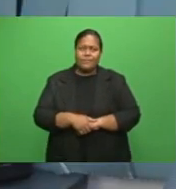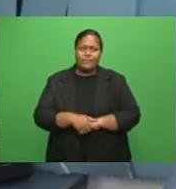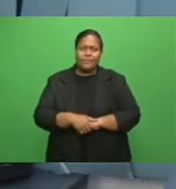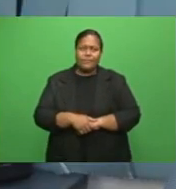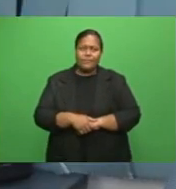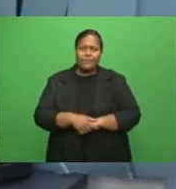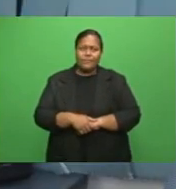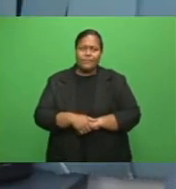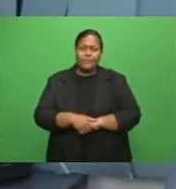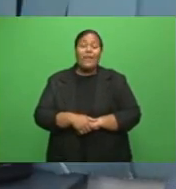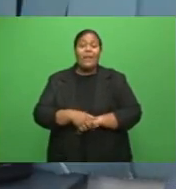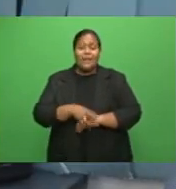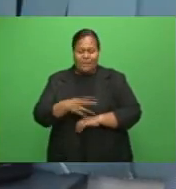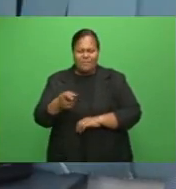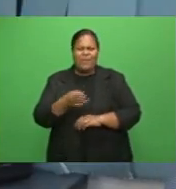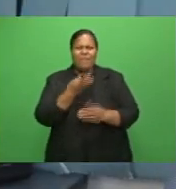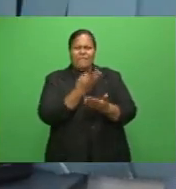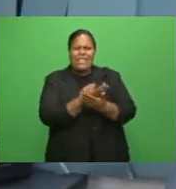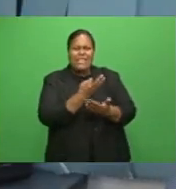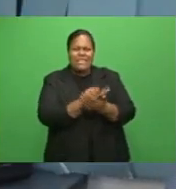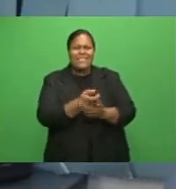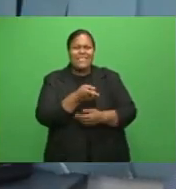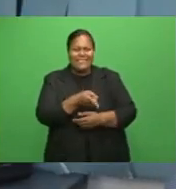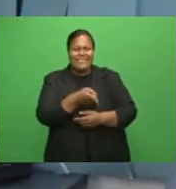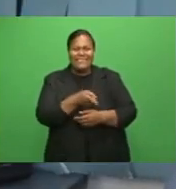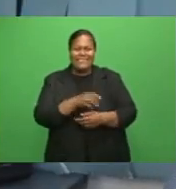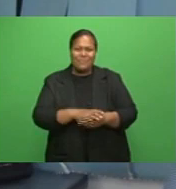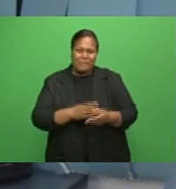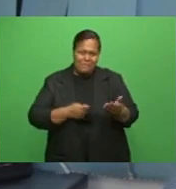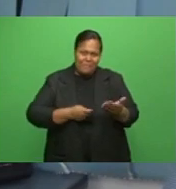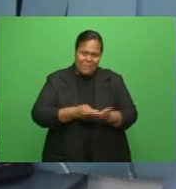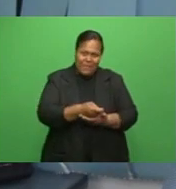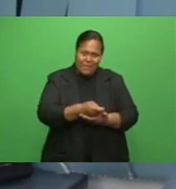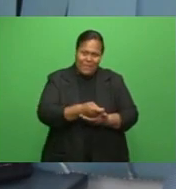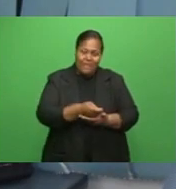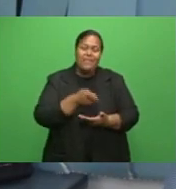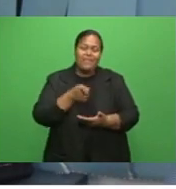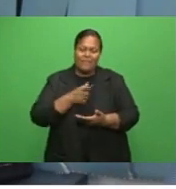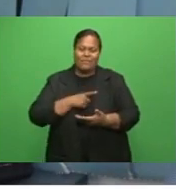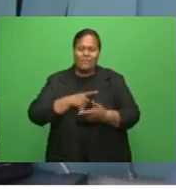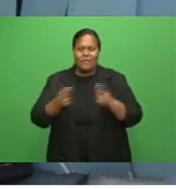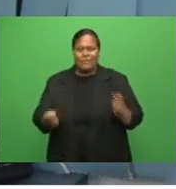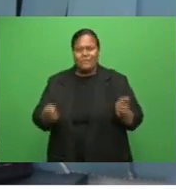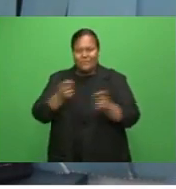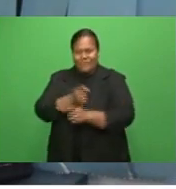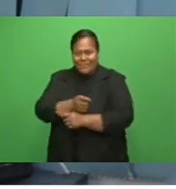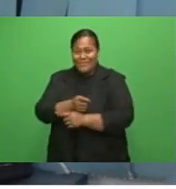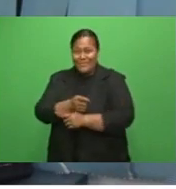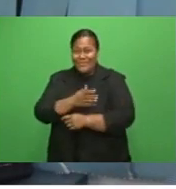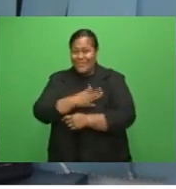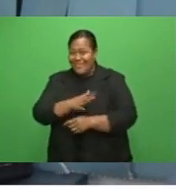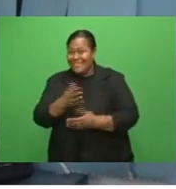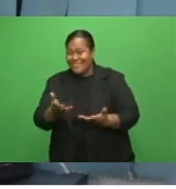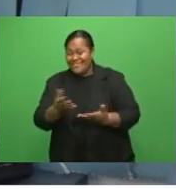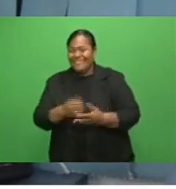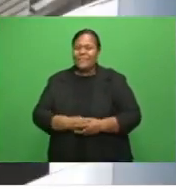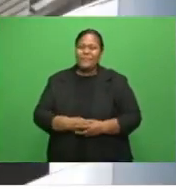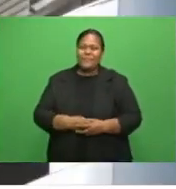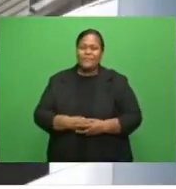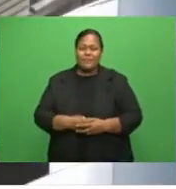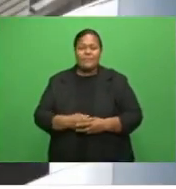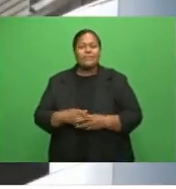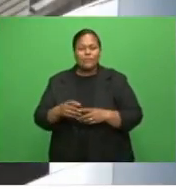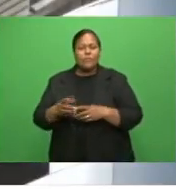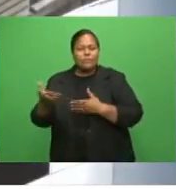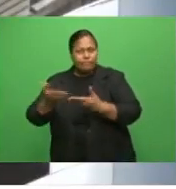the bank fees, and that's why we are making the transition. Fatiaki says they're also closely collaborating